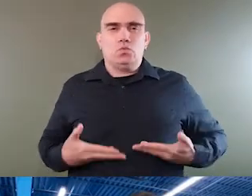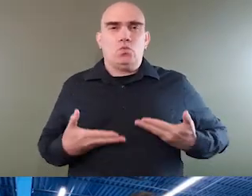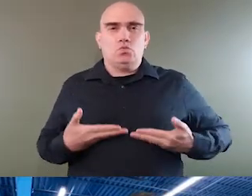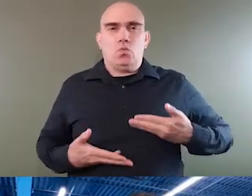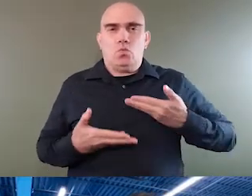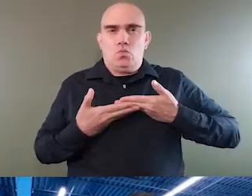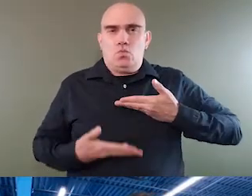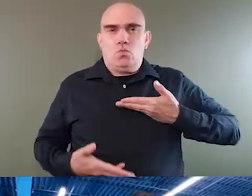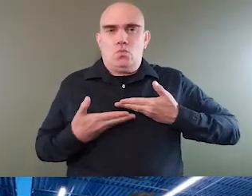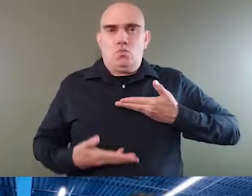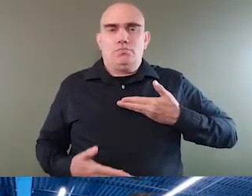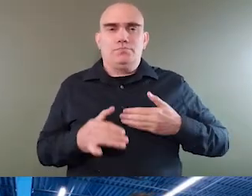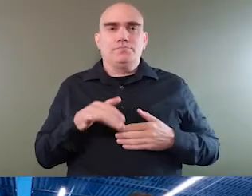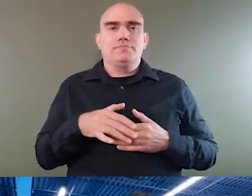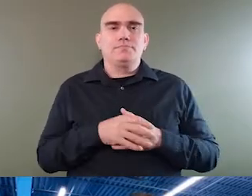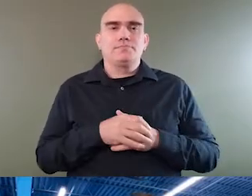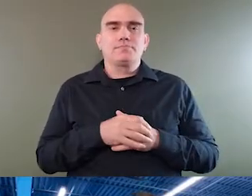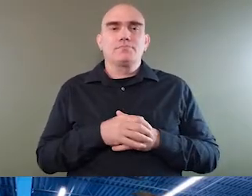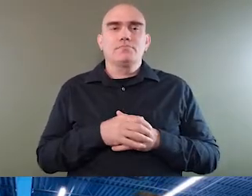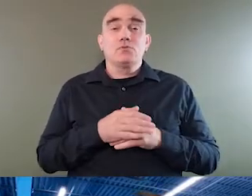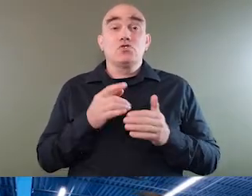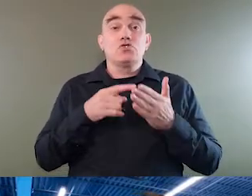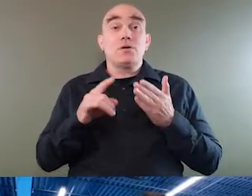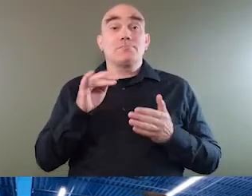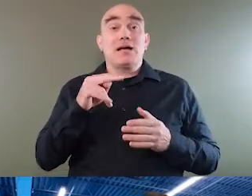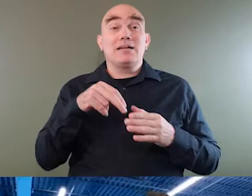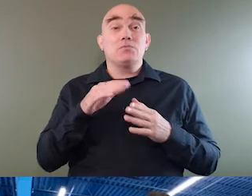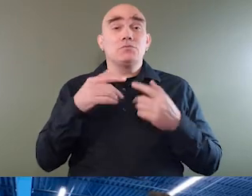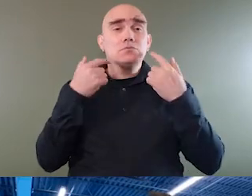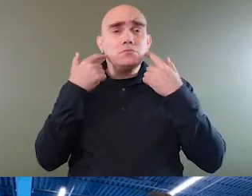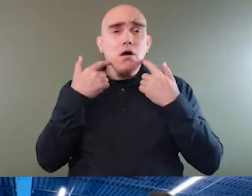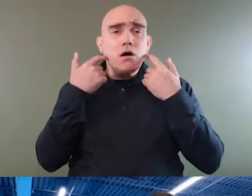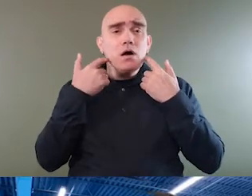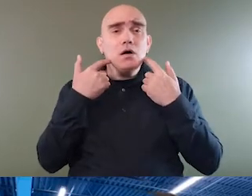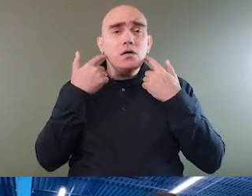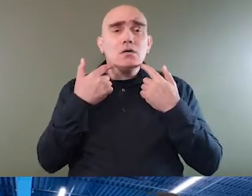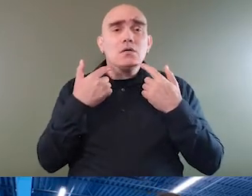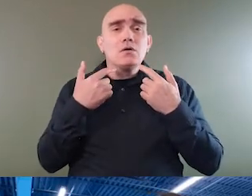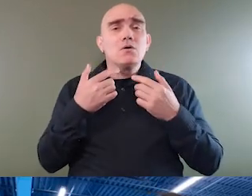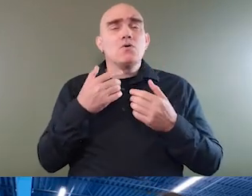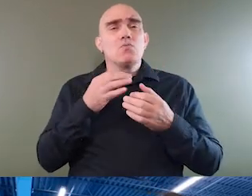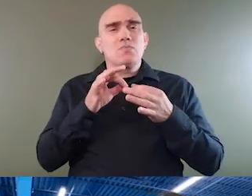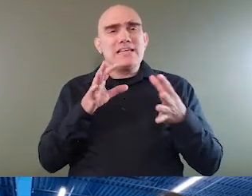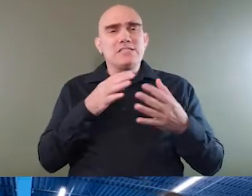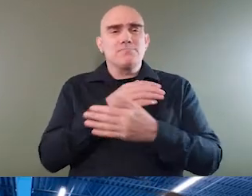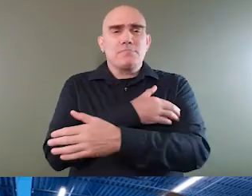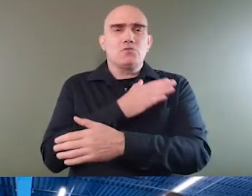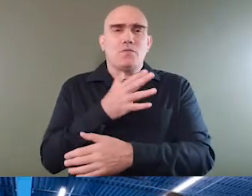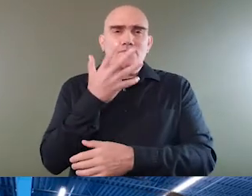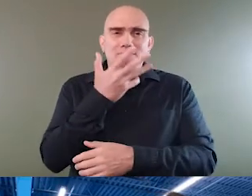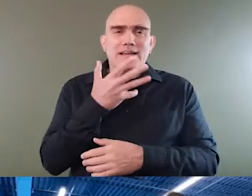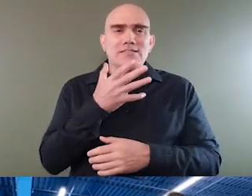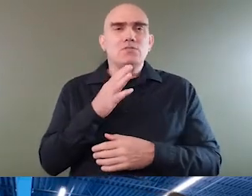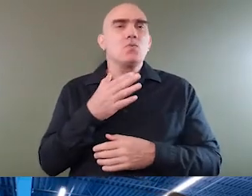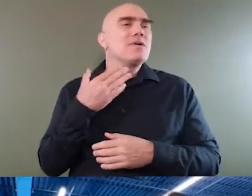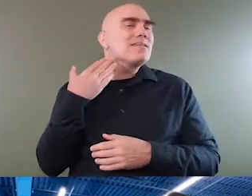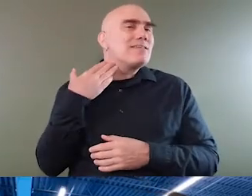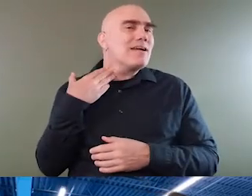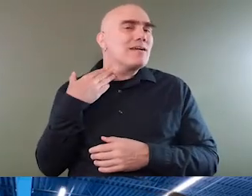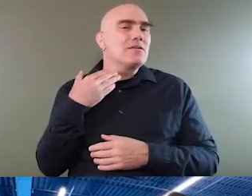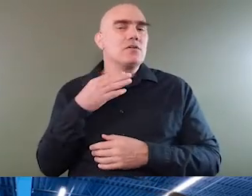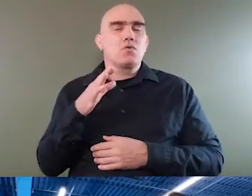torso. Check back in with your jaw. Release the muscles of your face, your